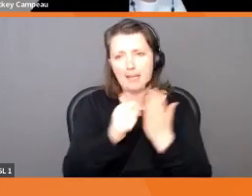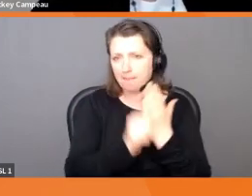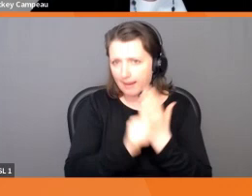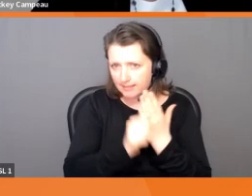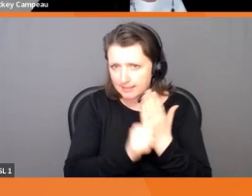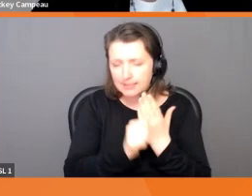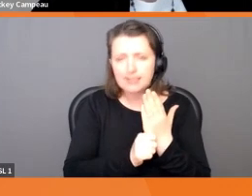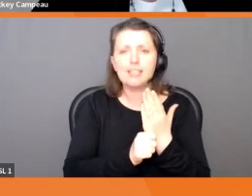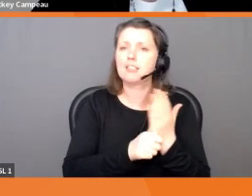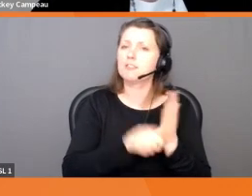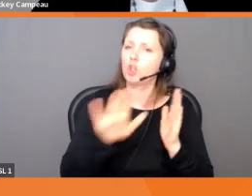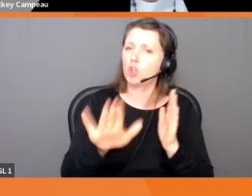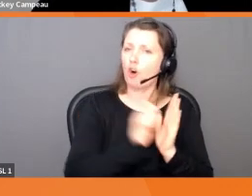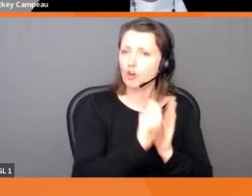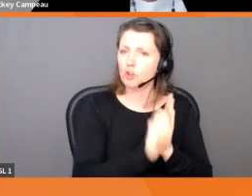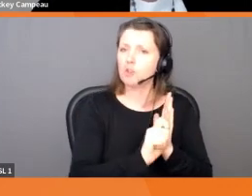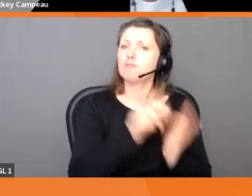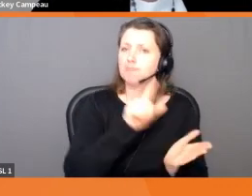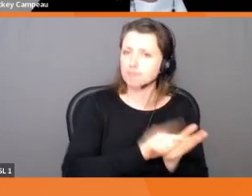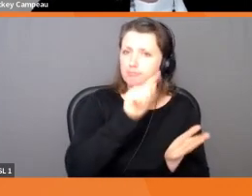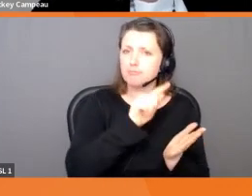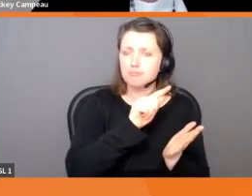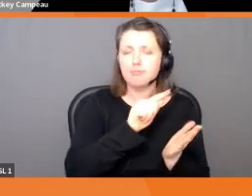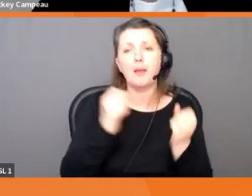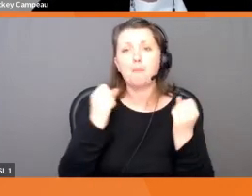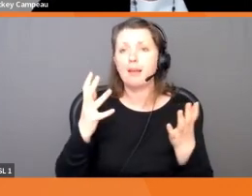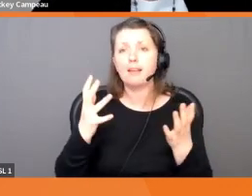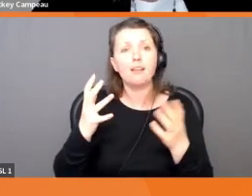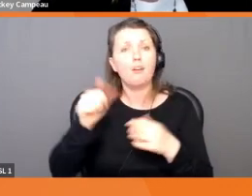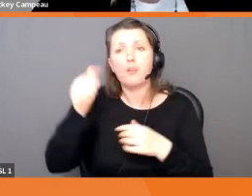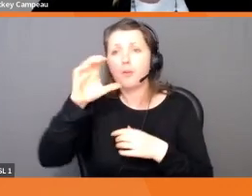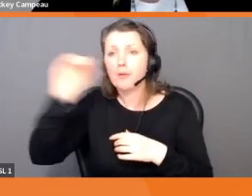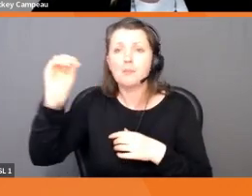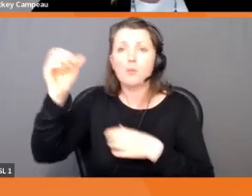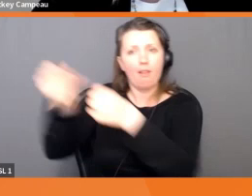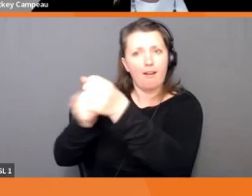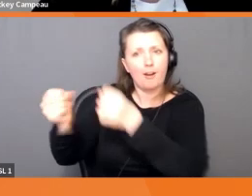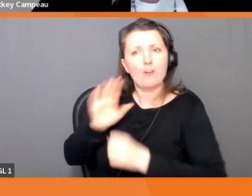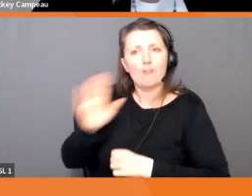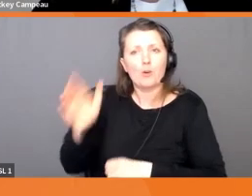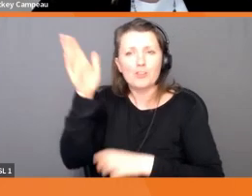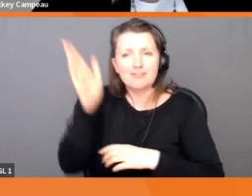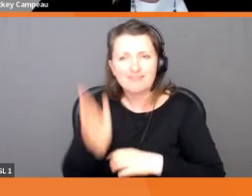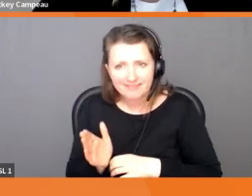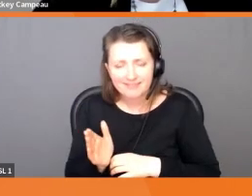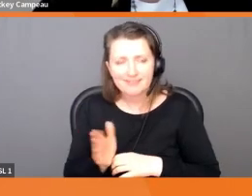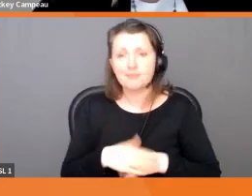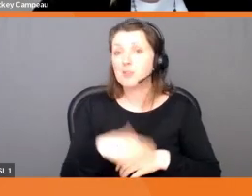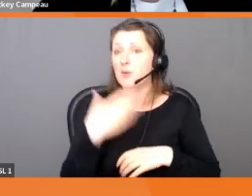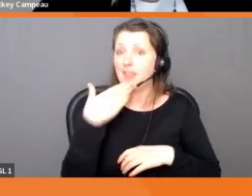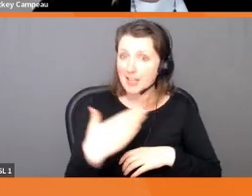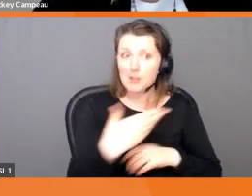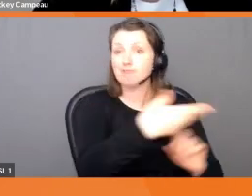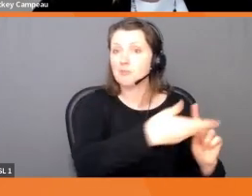for different publications, and she's a sought-after guest speaker. I'm very happy to welcome Denise to today's